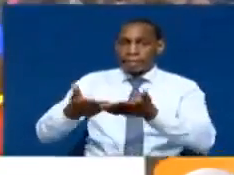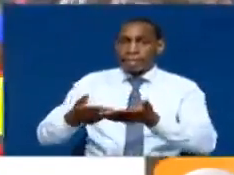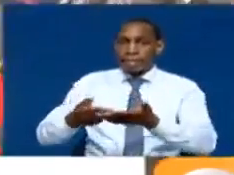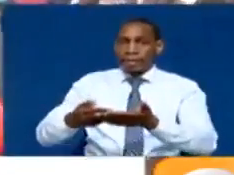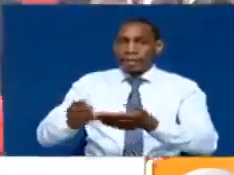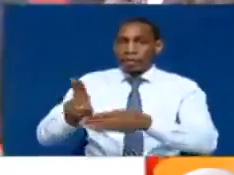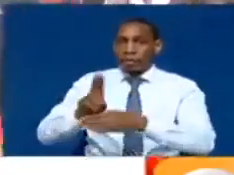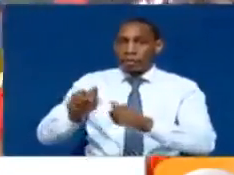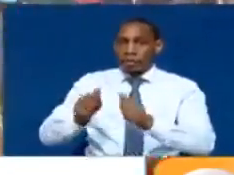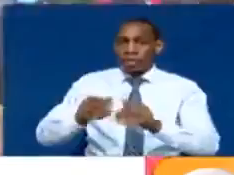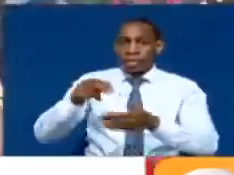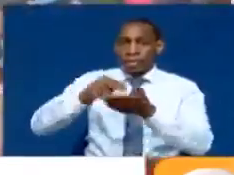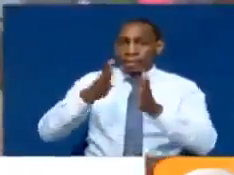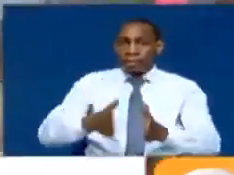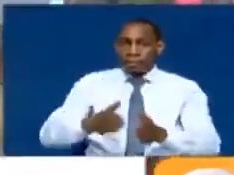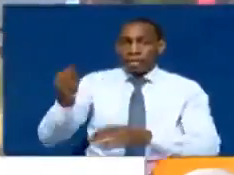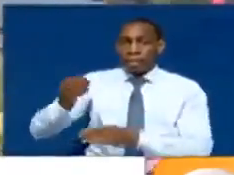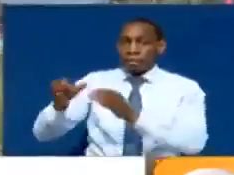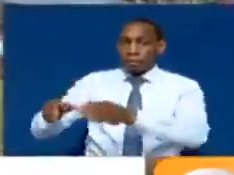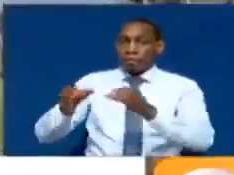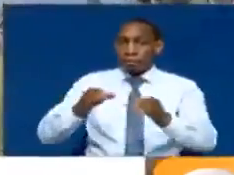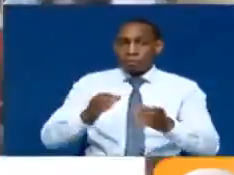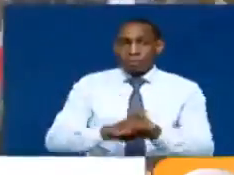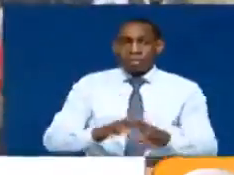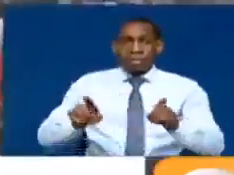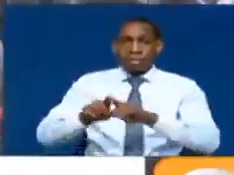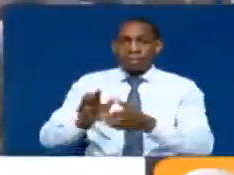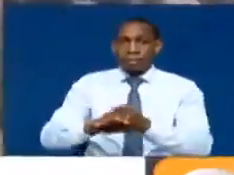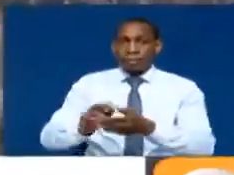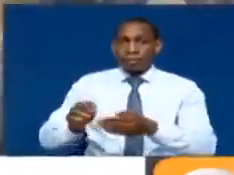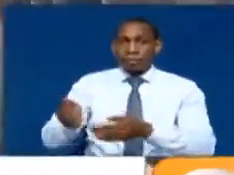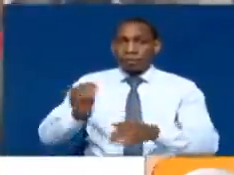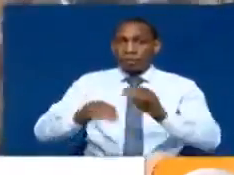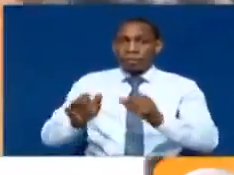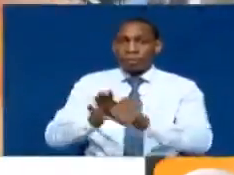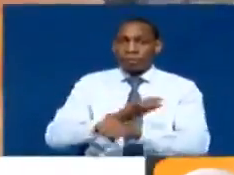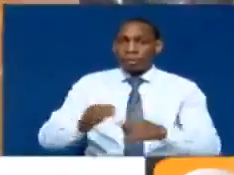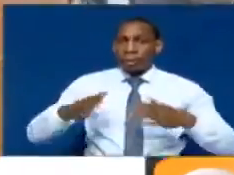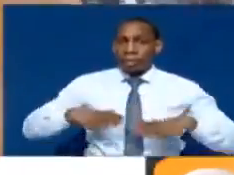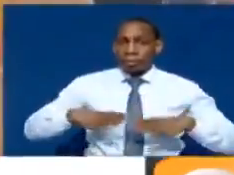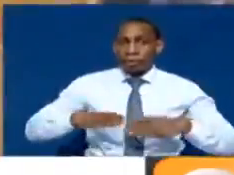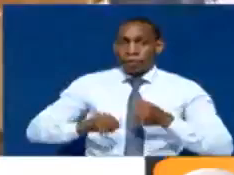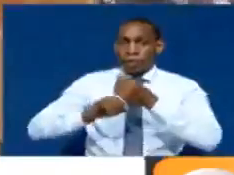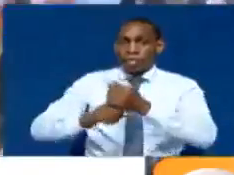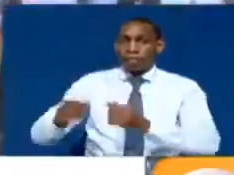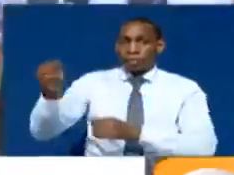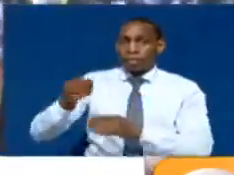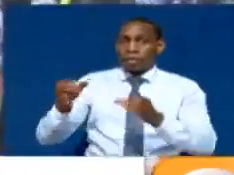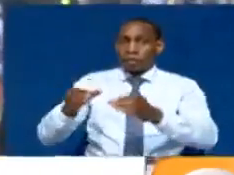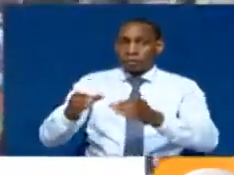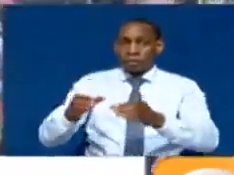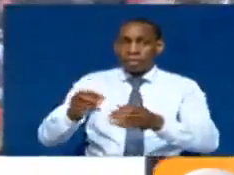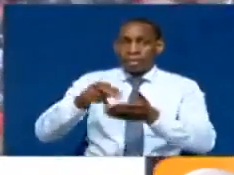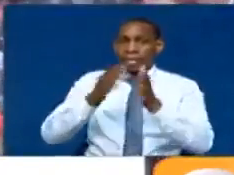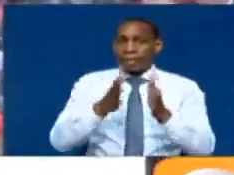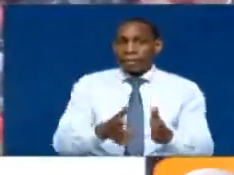for maximum expenditure by candidates and political parties, as well as maximum contributions by persons supporting a political party